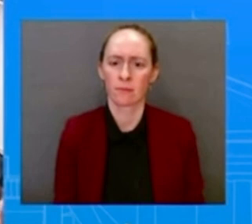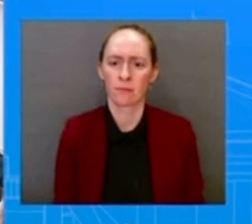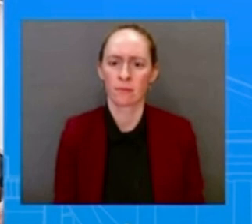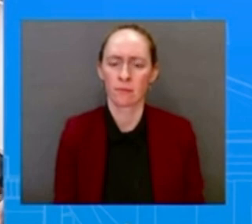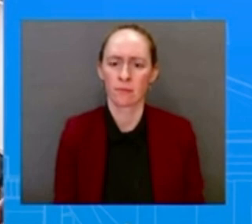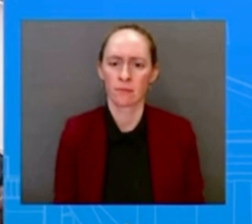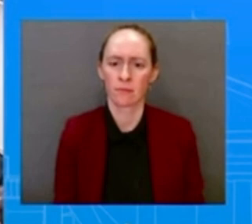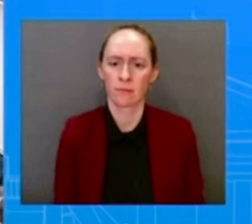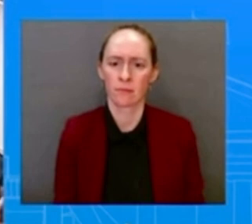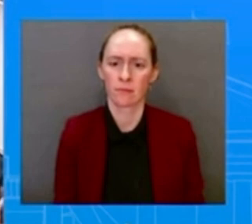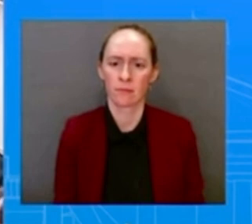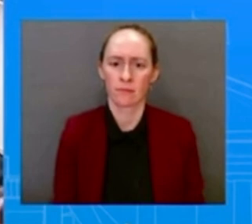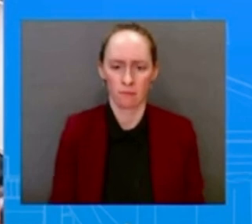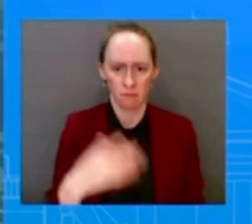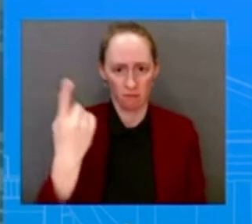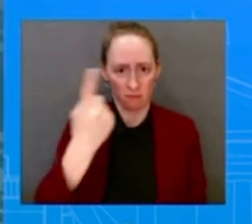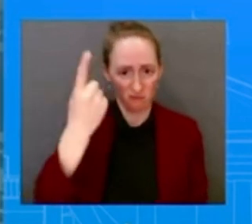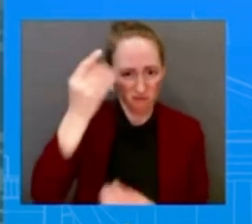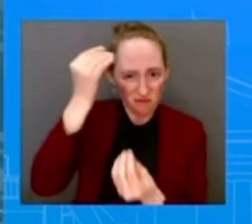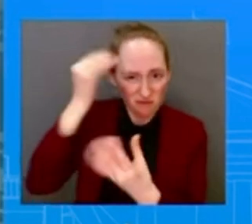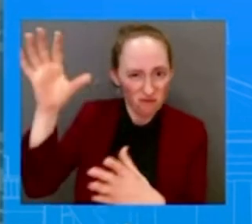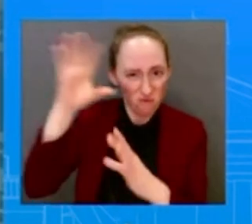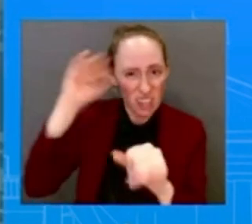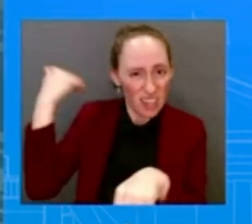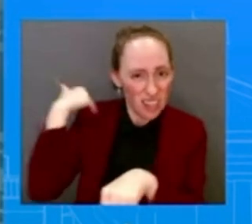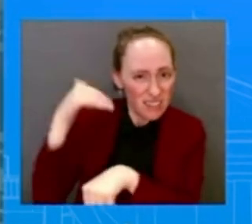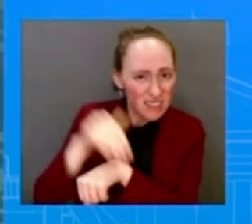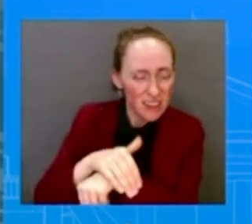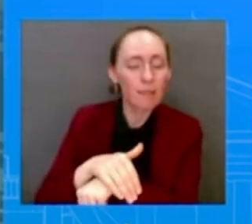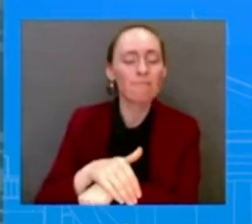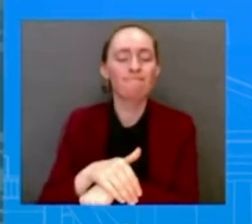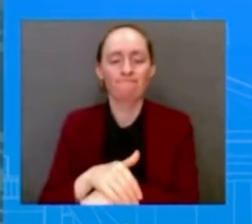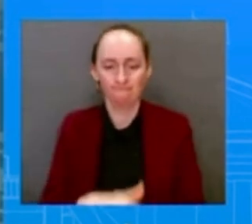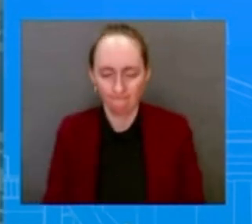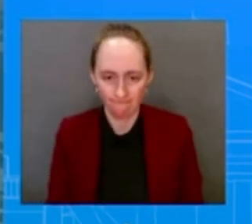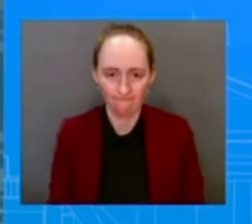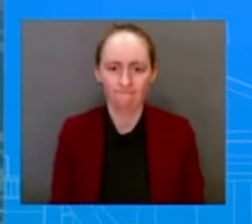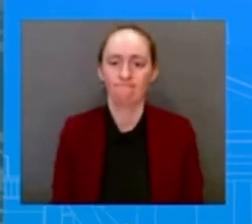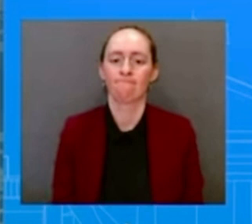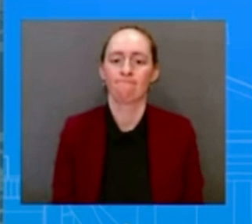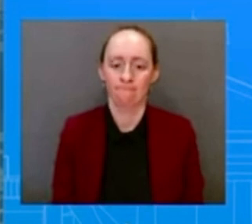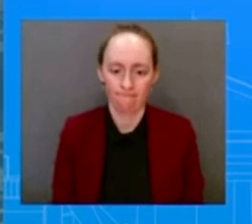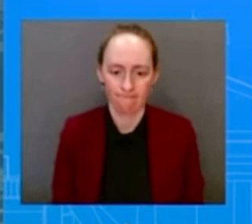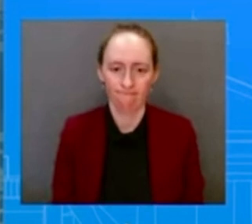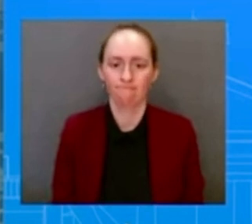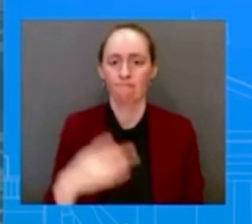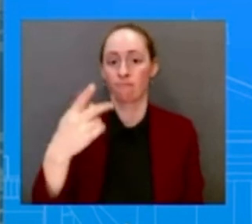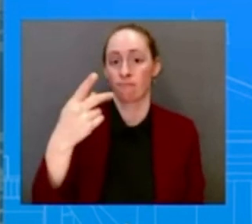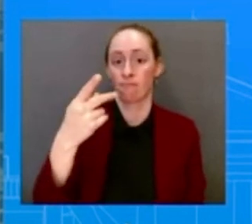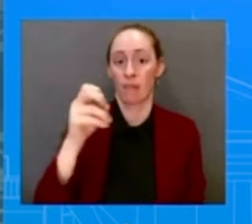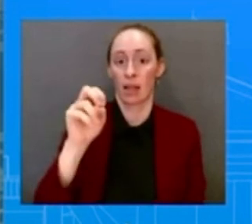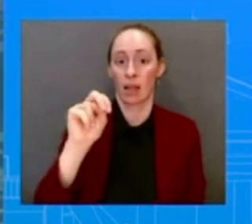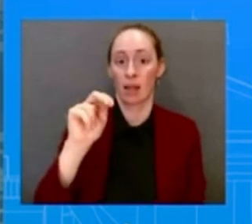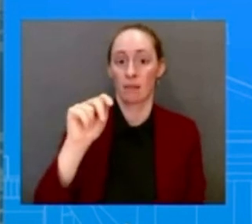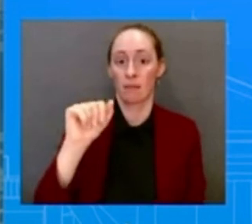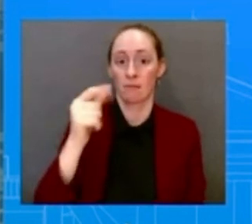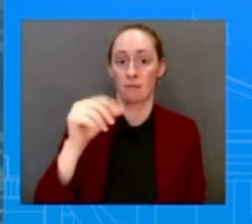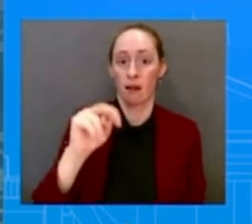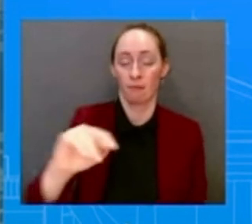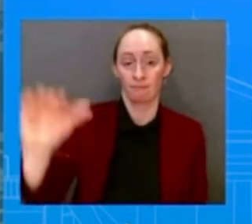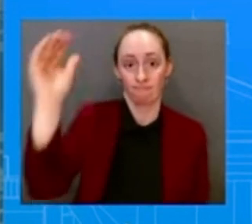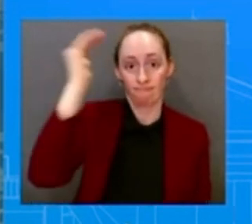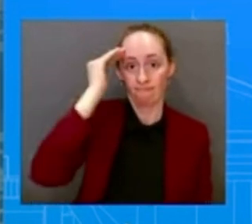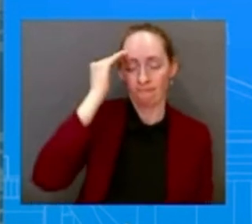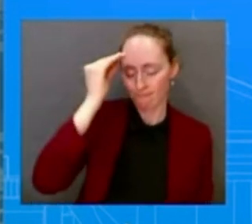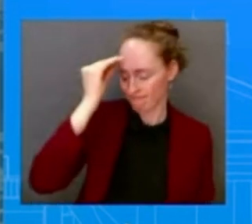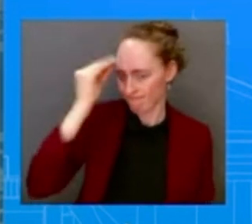was. He was, as soon as the Pentagon had enough information to provide him, they did that. Last question. Ukraine? Thank you, madam.